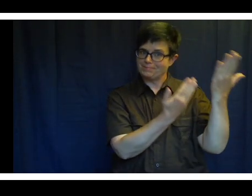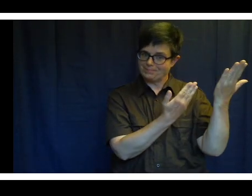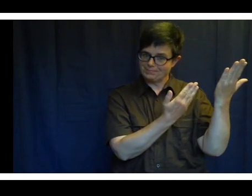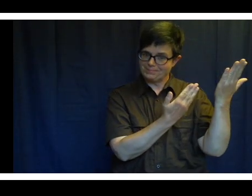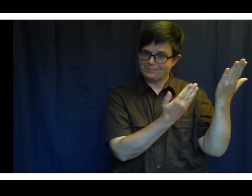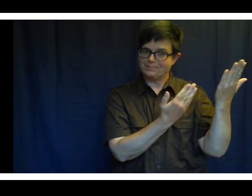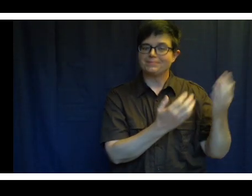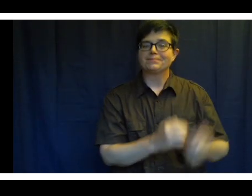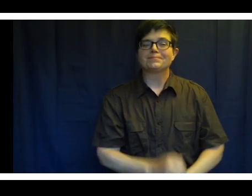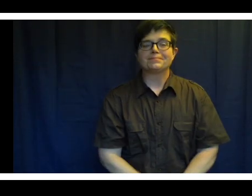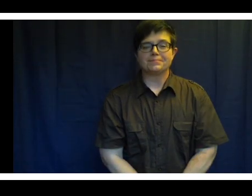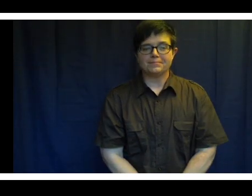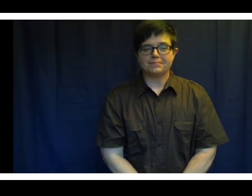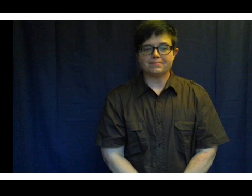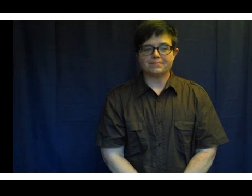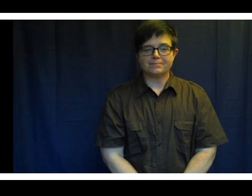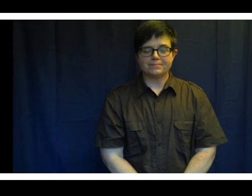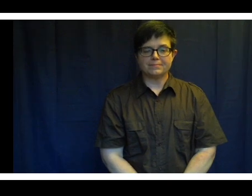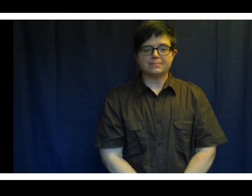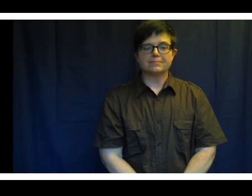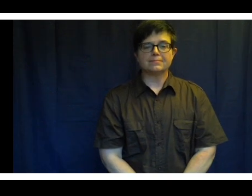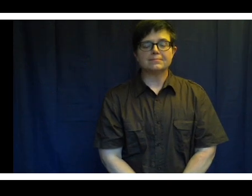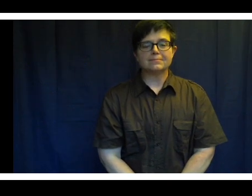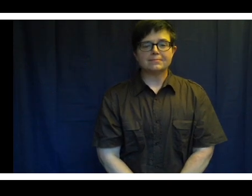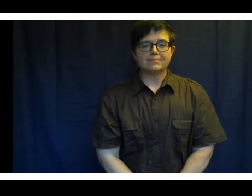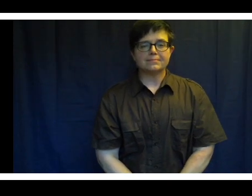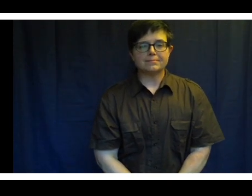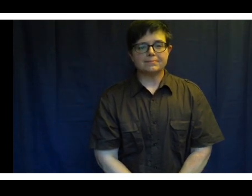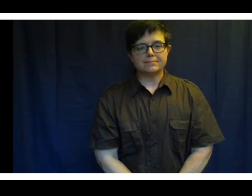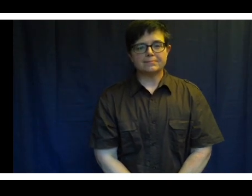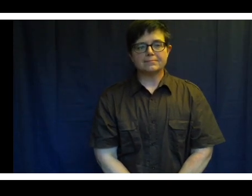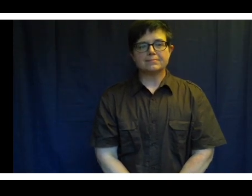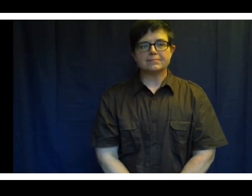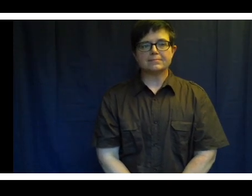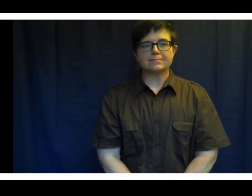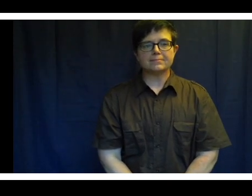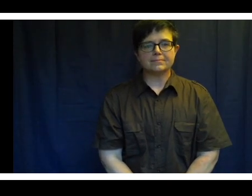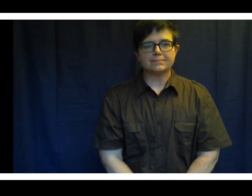have representation from the African region,